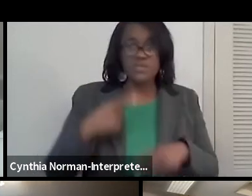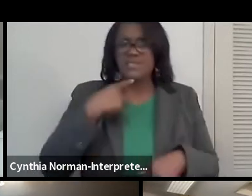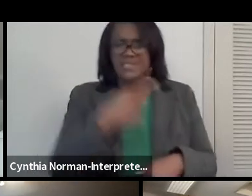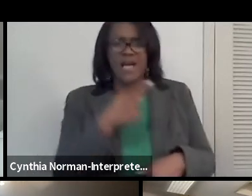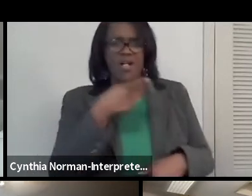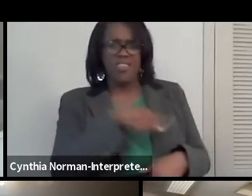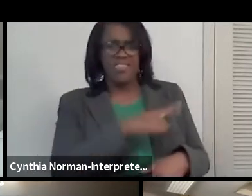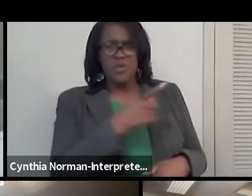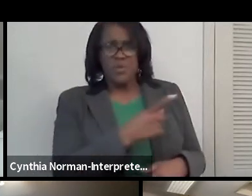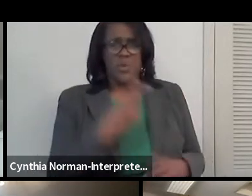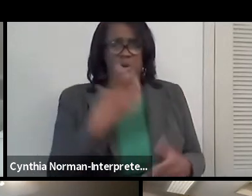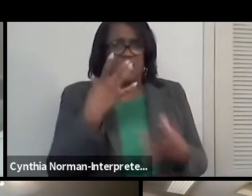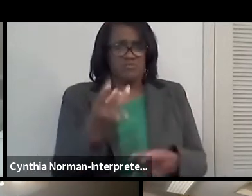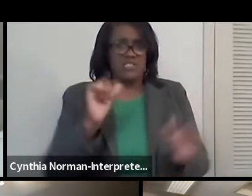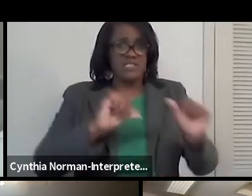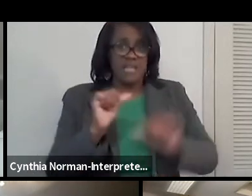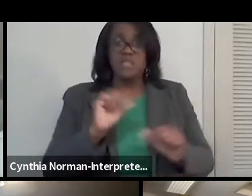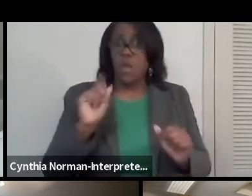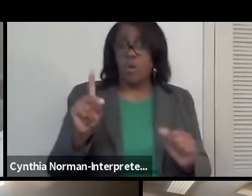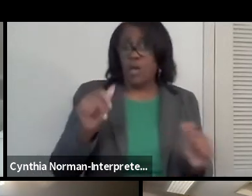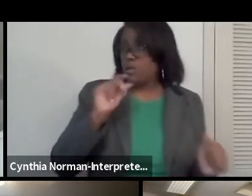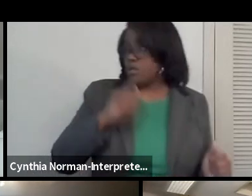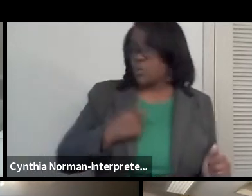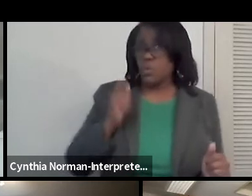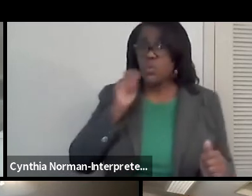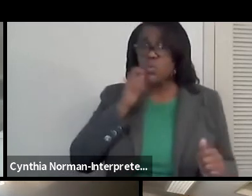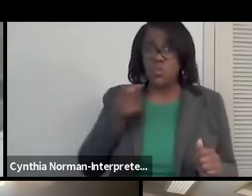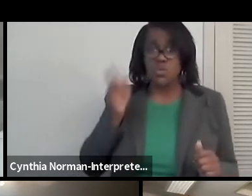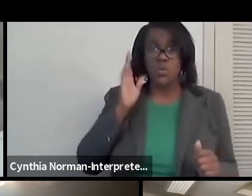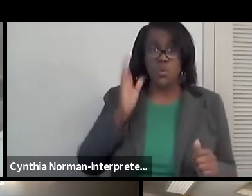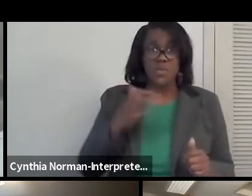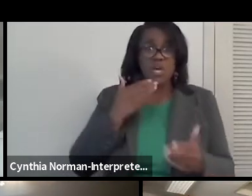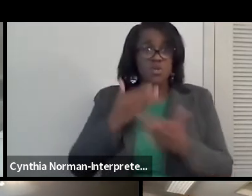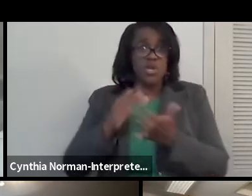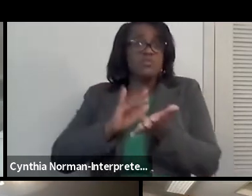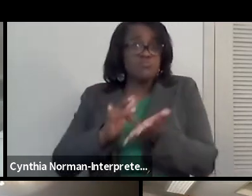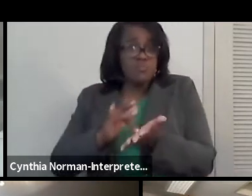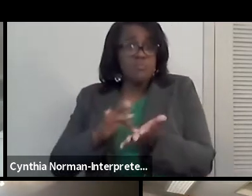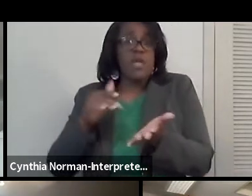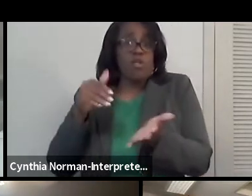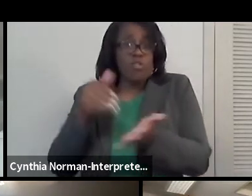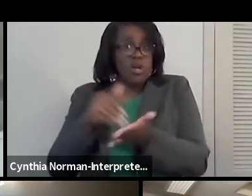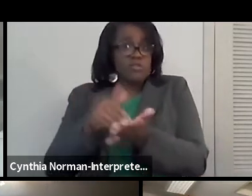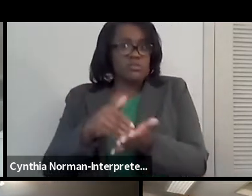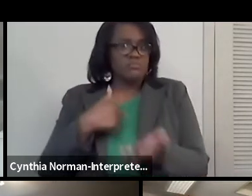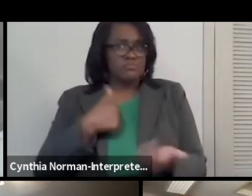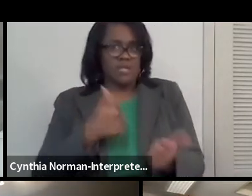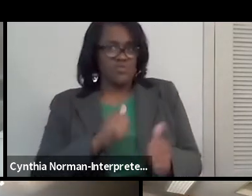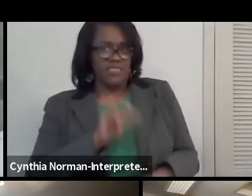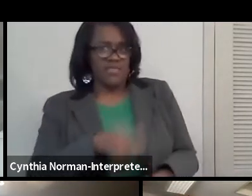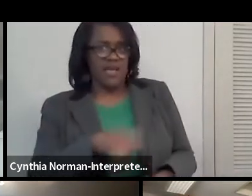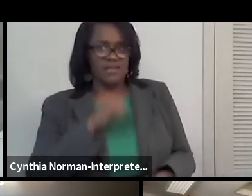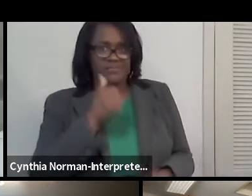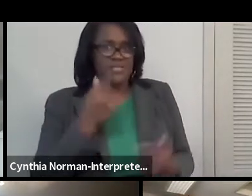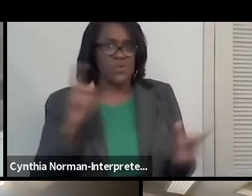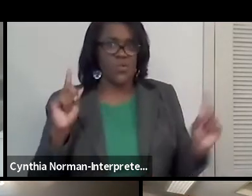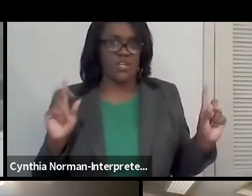interested in science, they're saying, oh, okay, cool, awesome. You'll be a great medical doctor. I tried that. Didn't